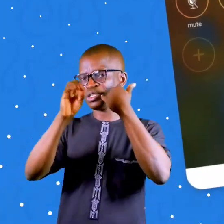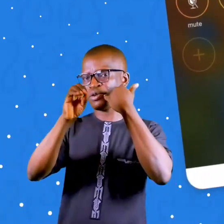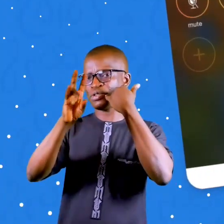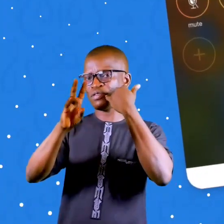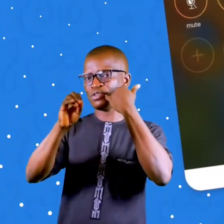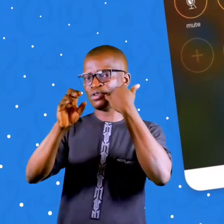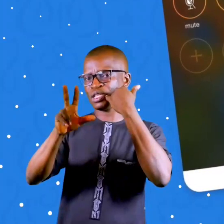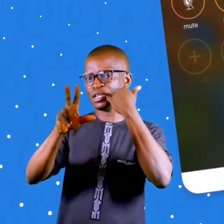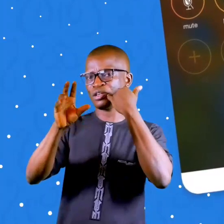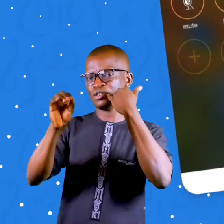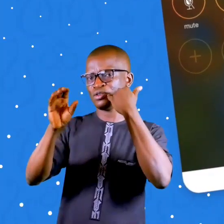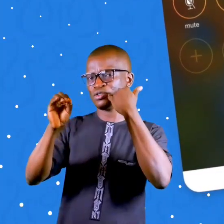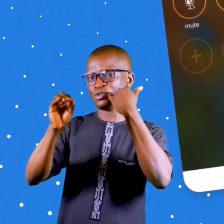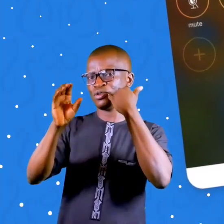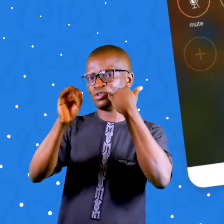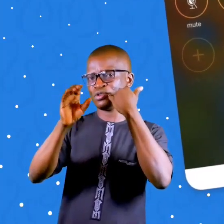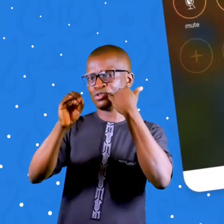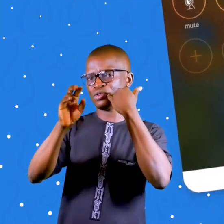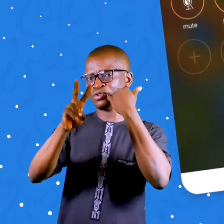hotline 0703